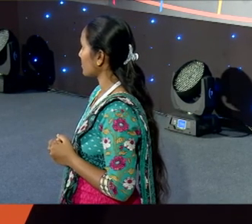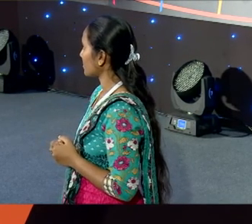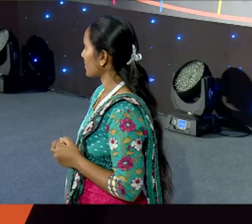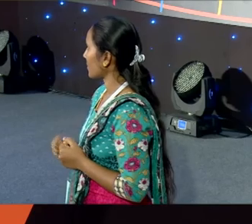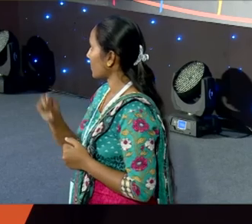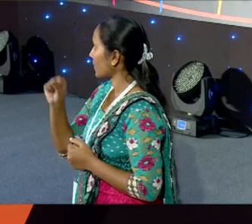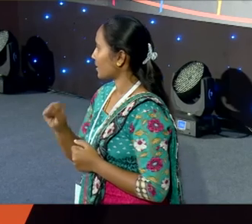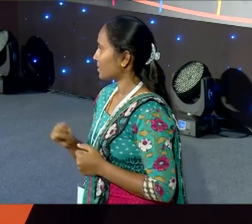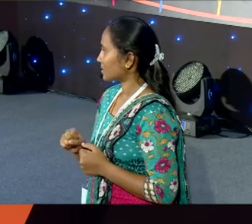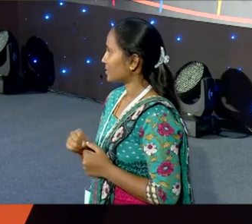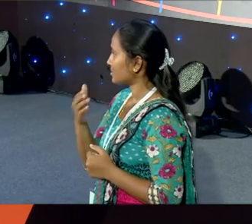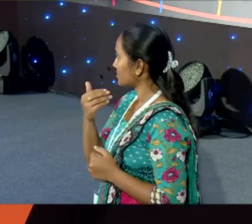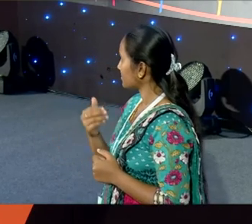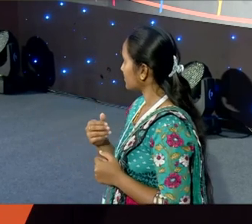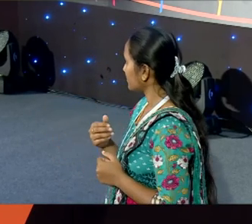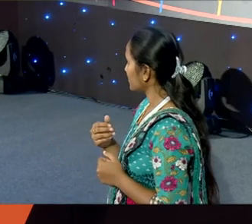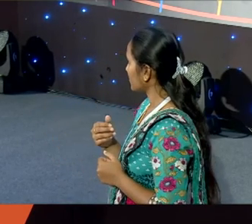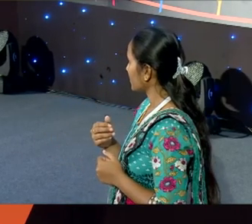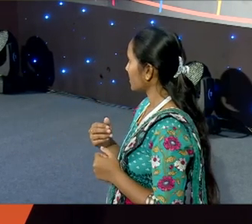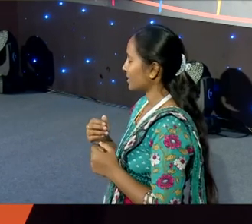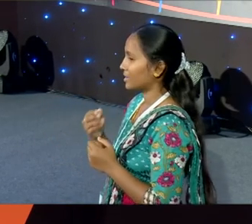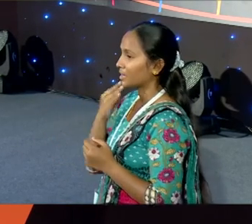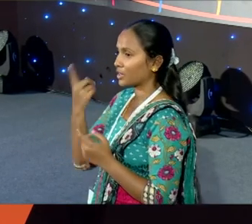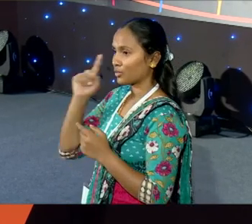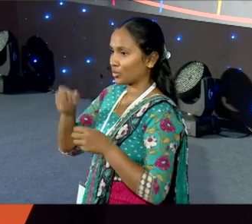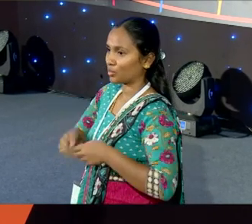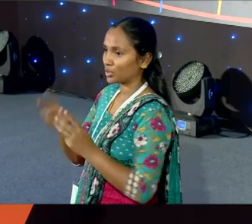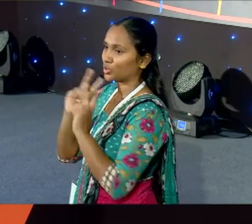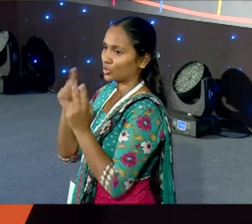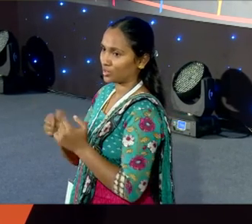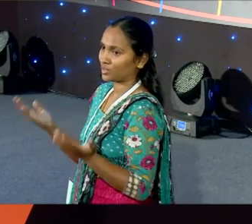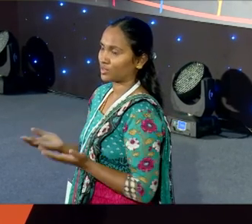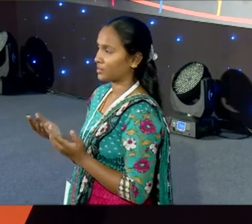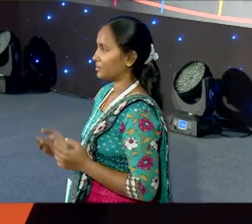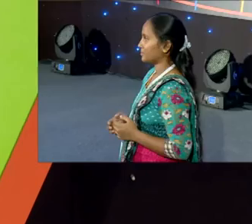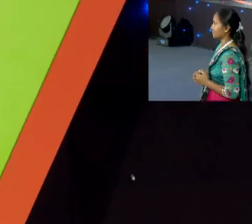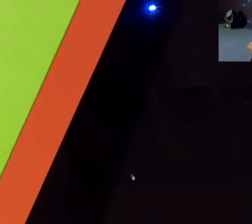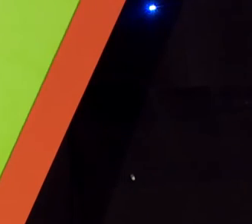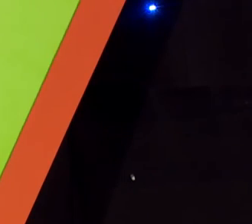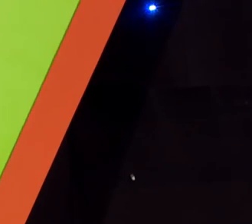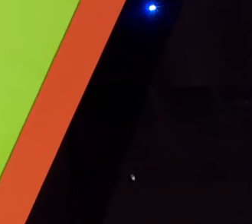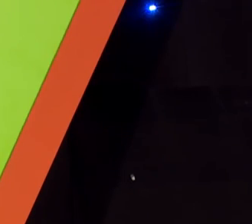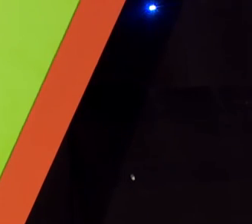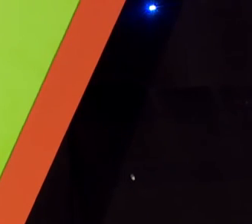So the battle continues, and thank you for the opportunity. Thank you.